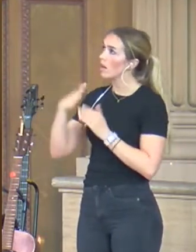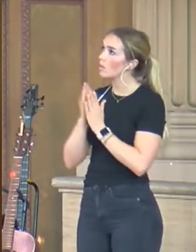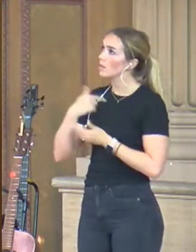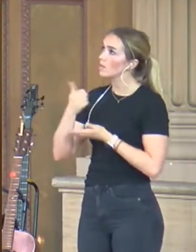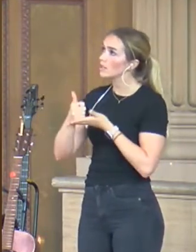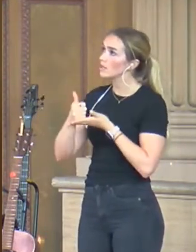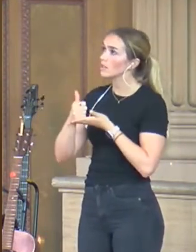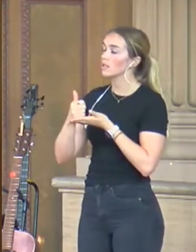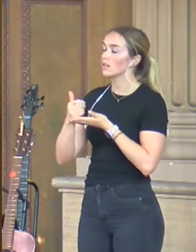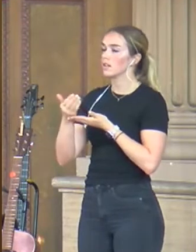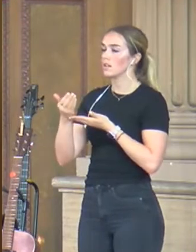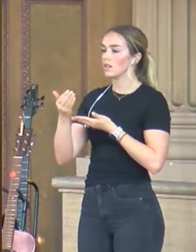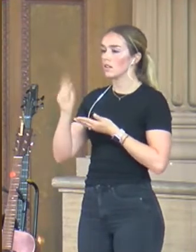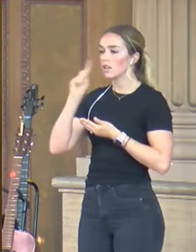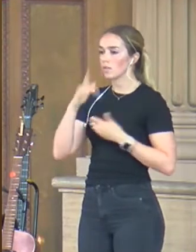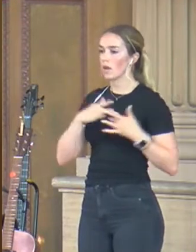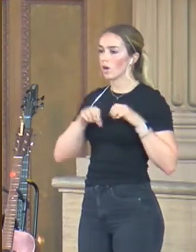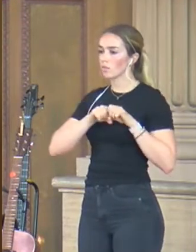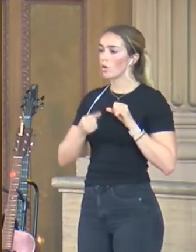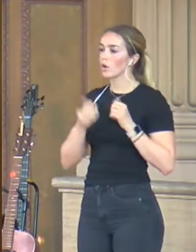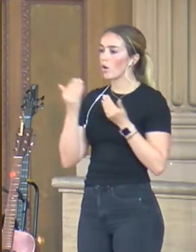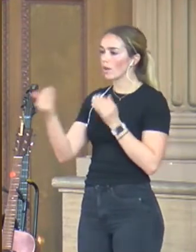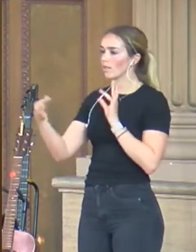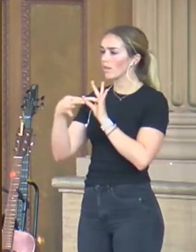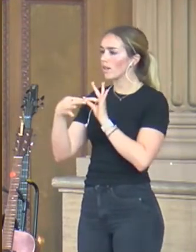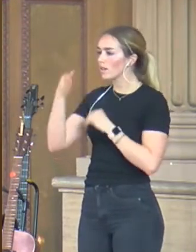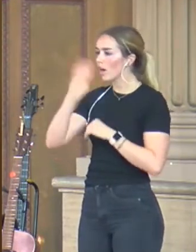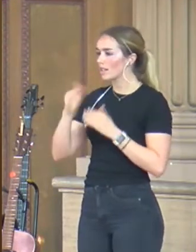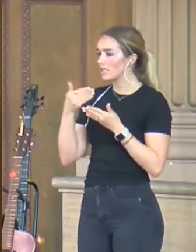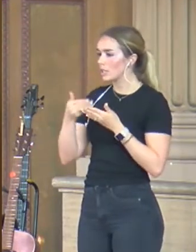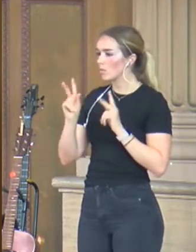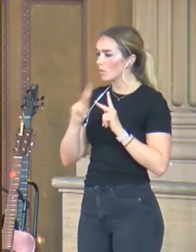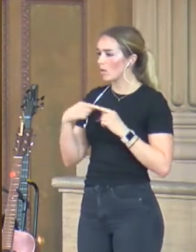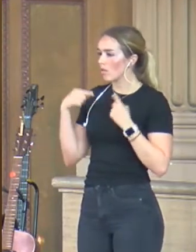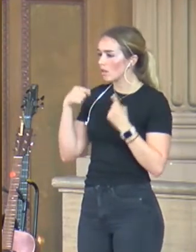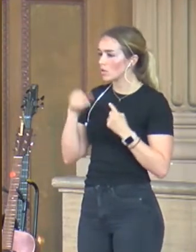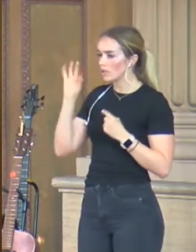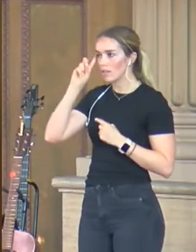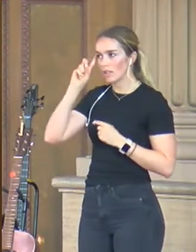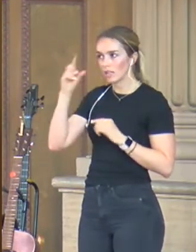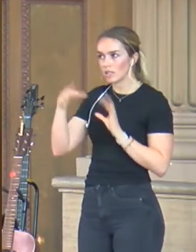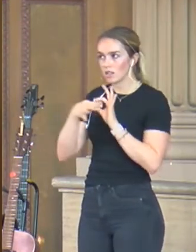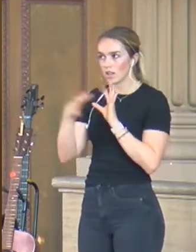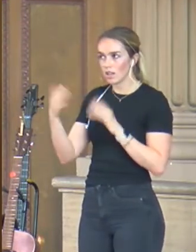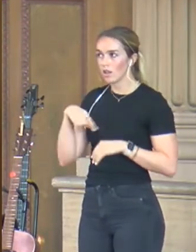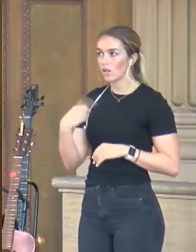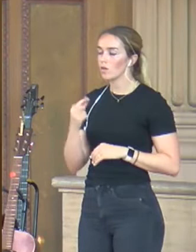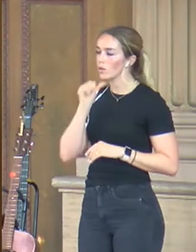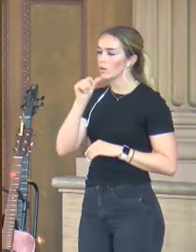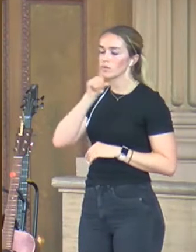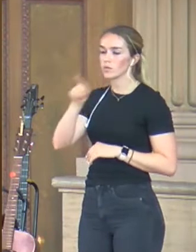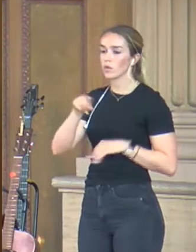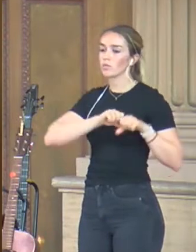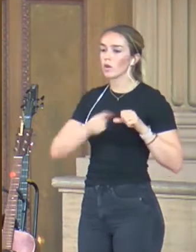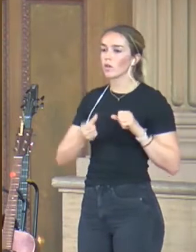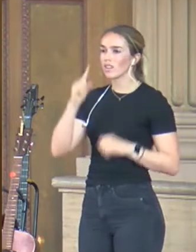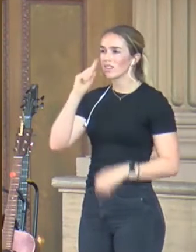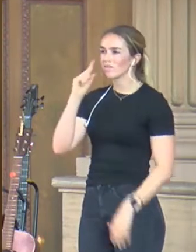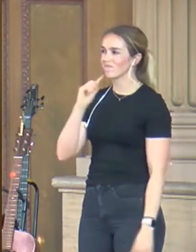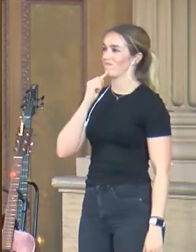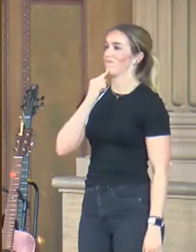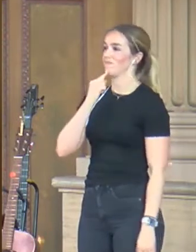When you're brokenhearted, know that God is near the brokenhearted even when you don't feel that. When you're broken and contrite, know that God doesn't